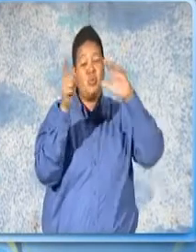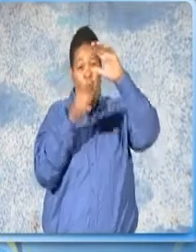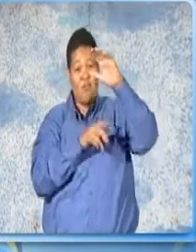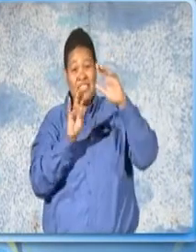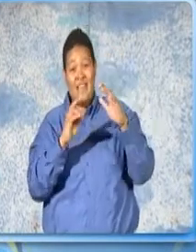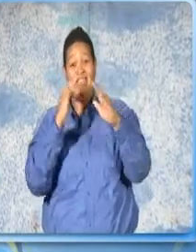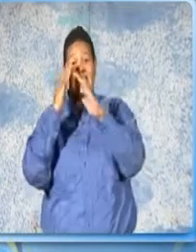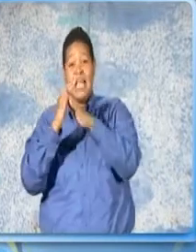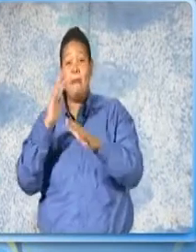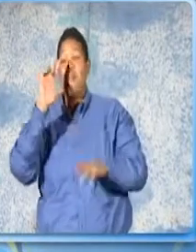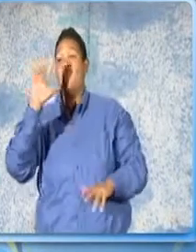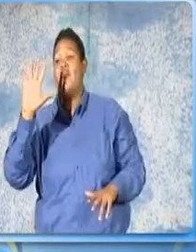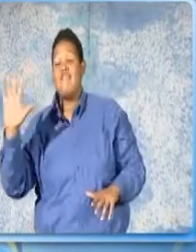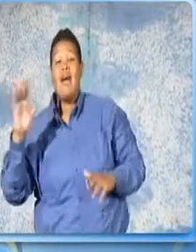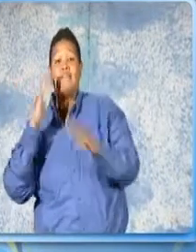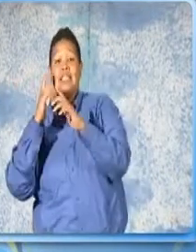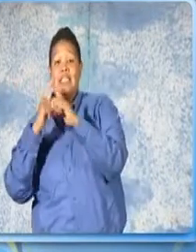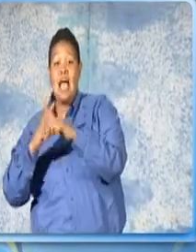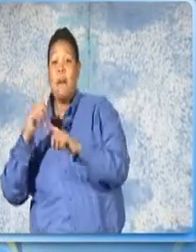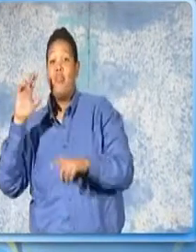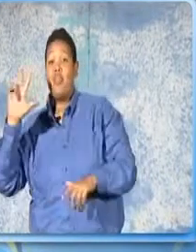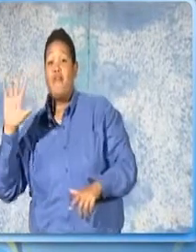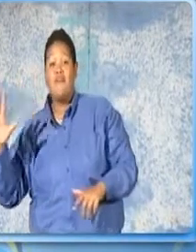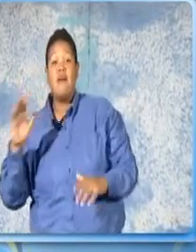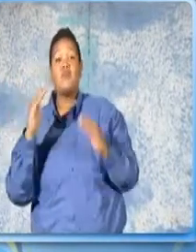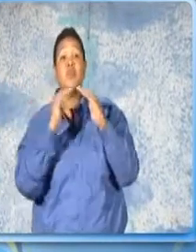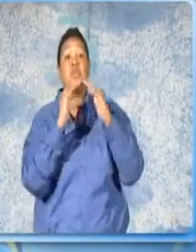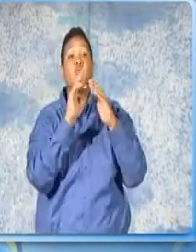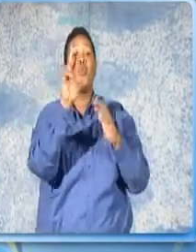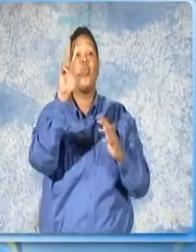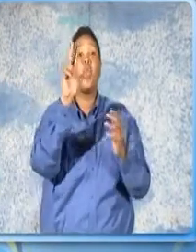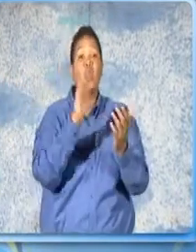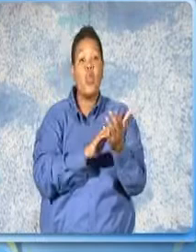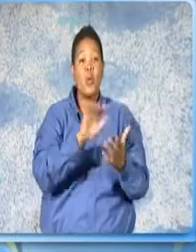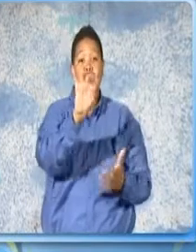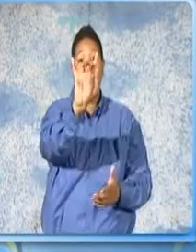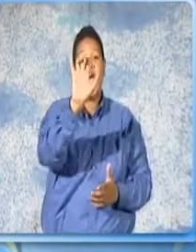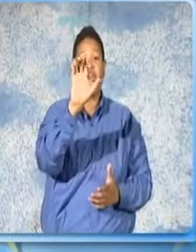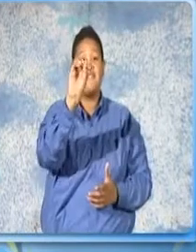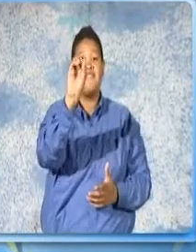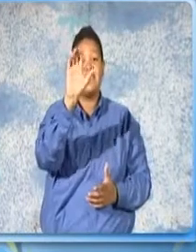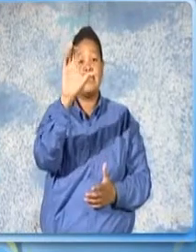times 35, which is 3,850 centimeters squared.